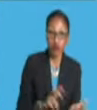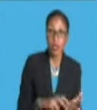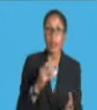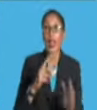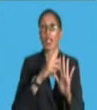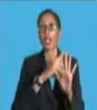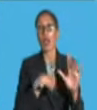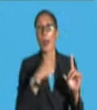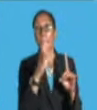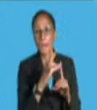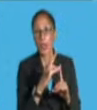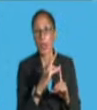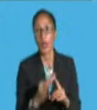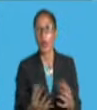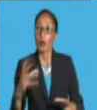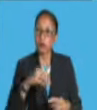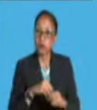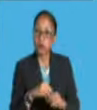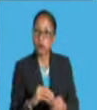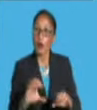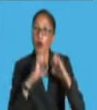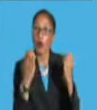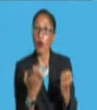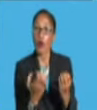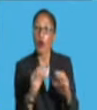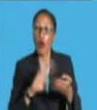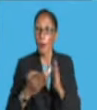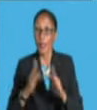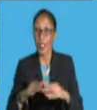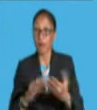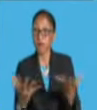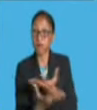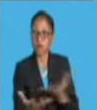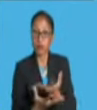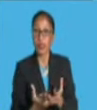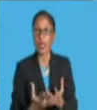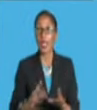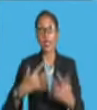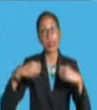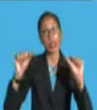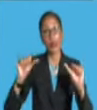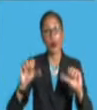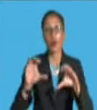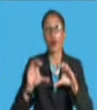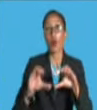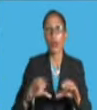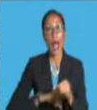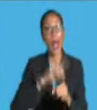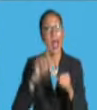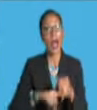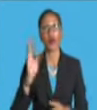peace. I took part in community welfare, projects and sports, being a successful coach, and brought glory to my last